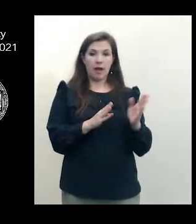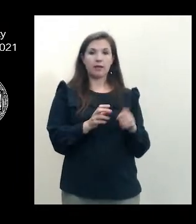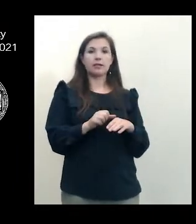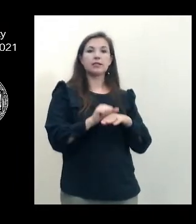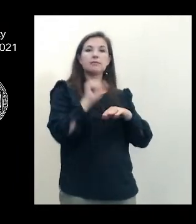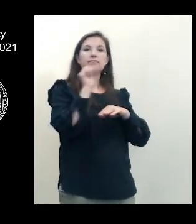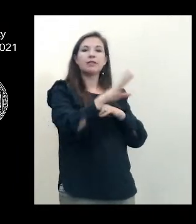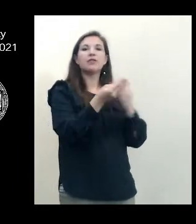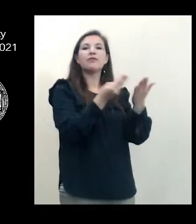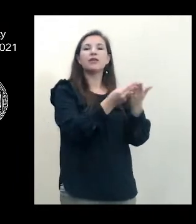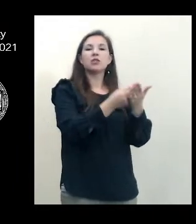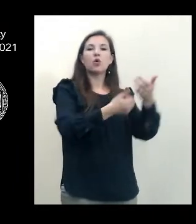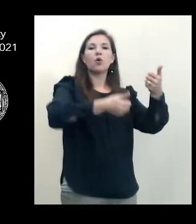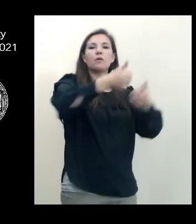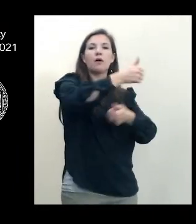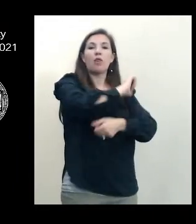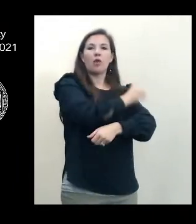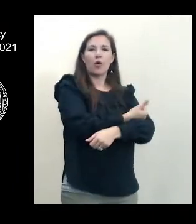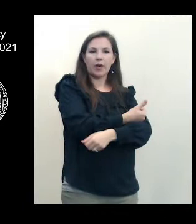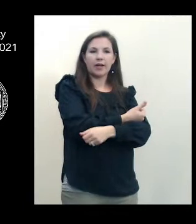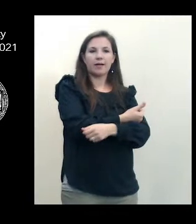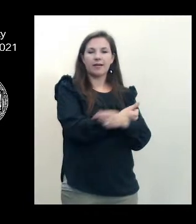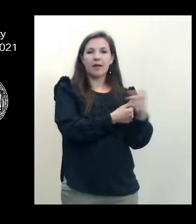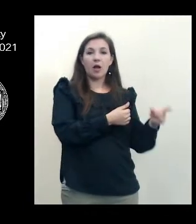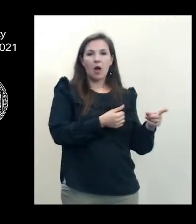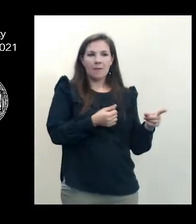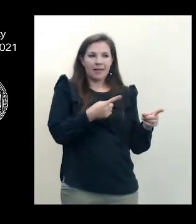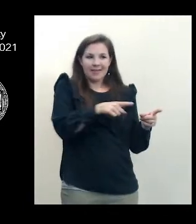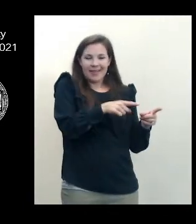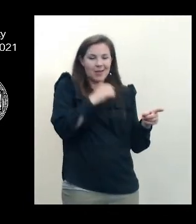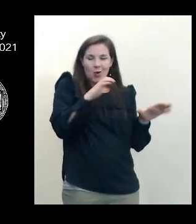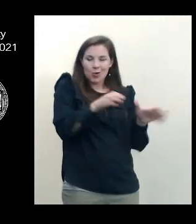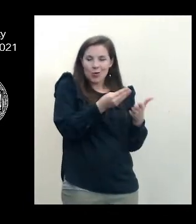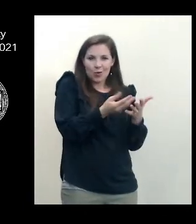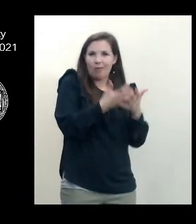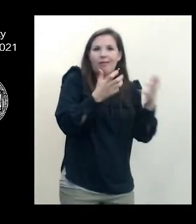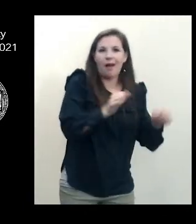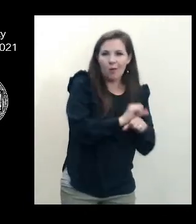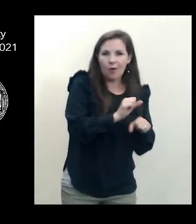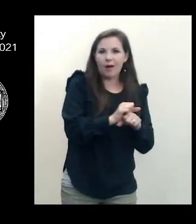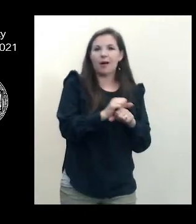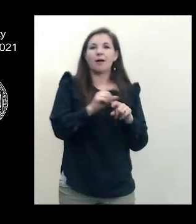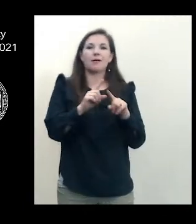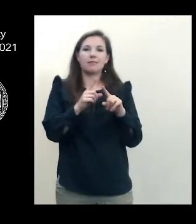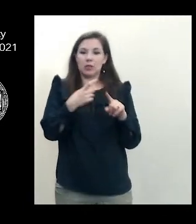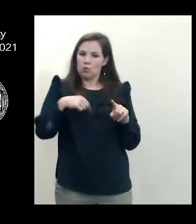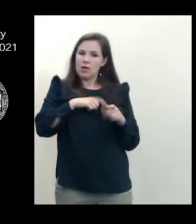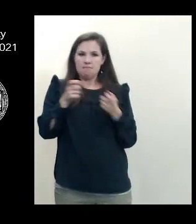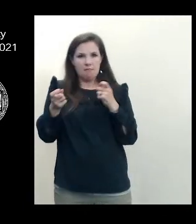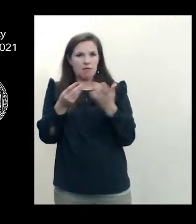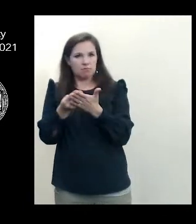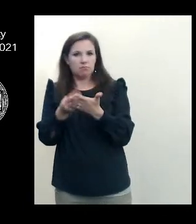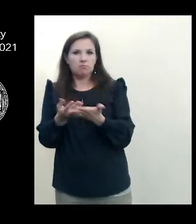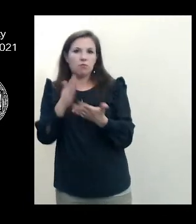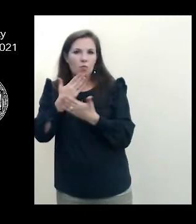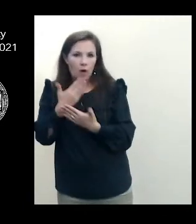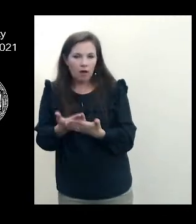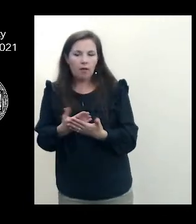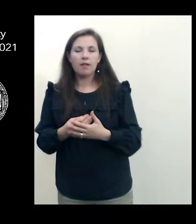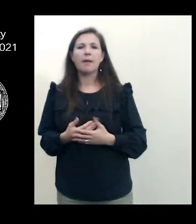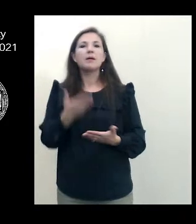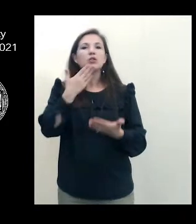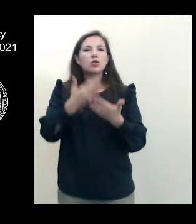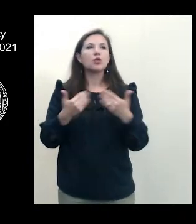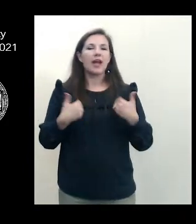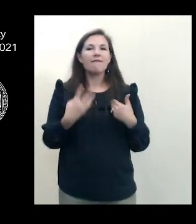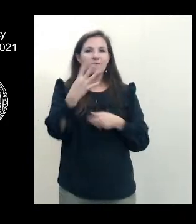exist. They don't do much work because we've been able to manage our finances well, but we do have to submit it to them, and it's good to have a 4-year plan. Actually,